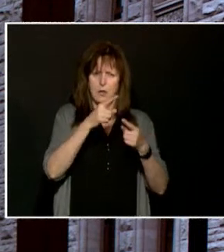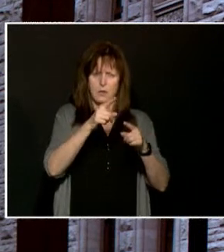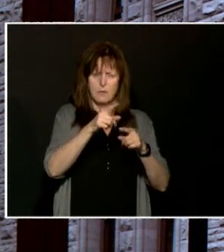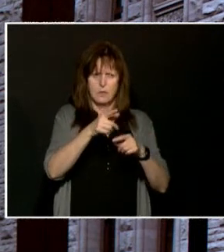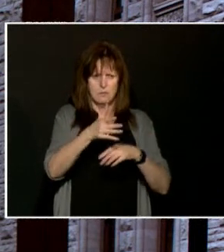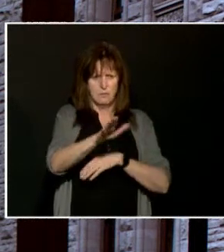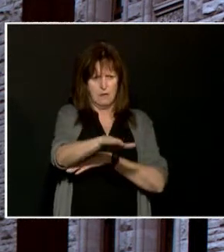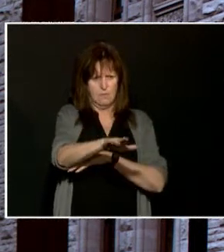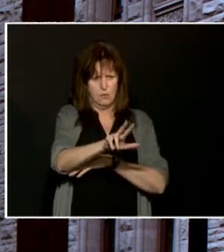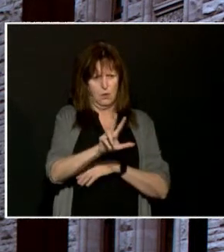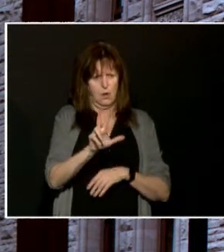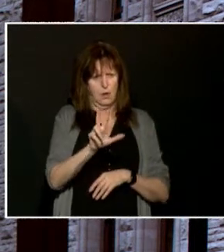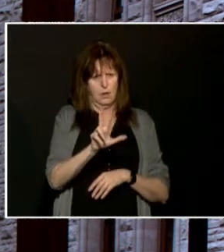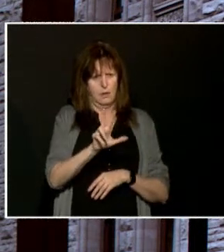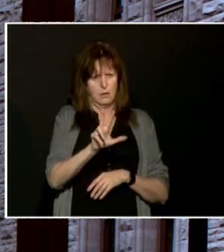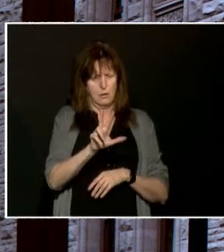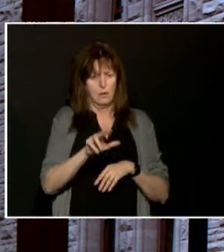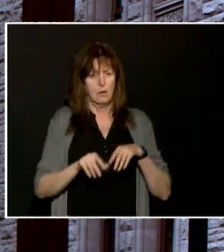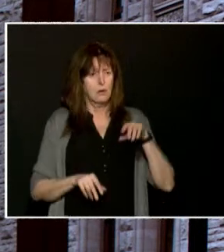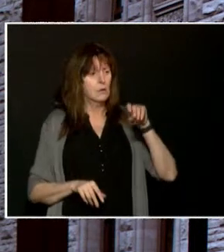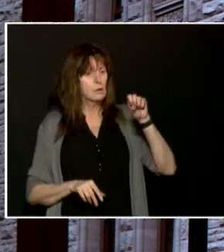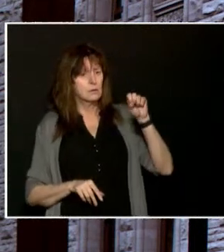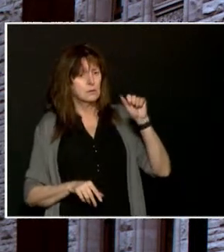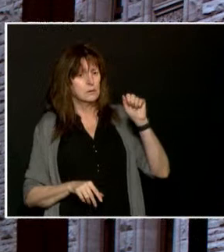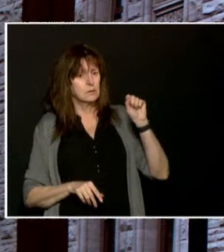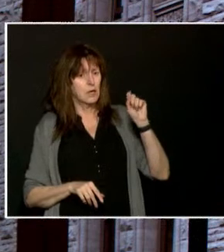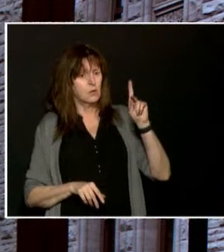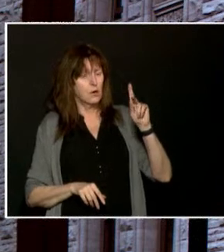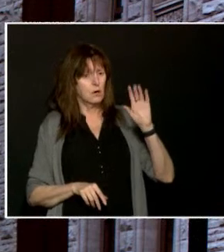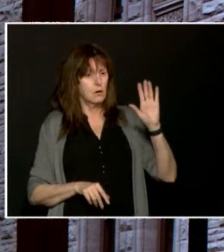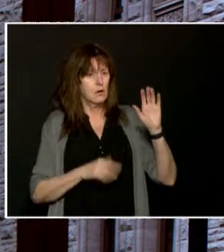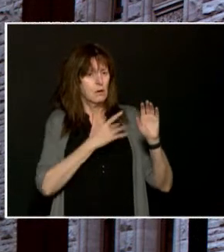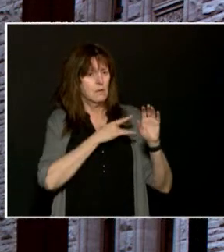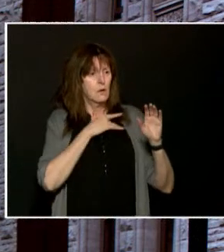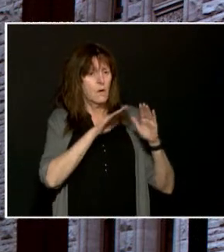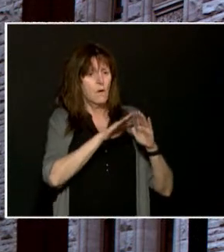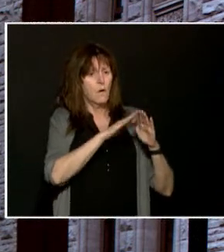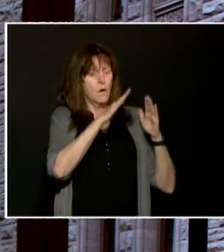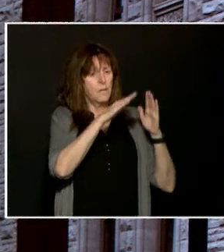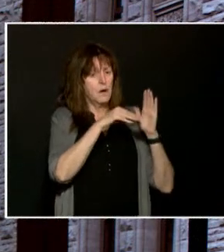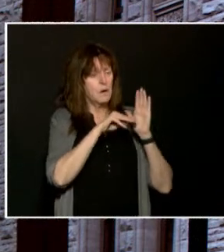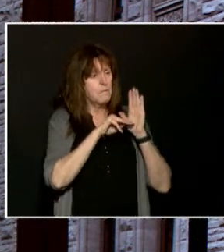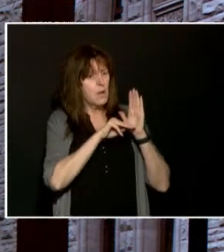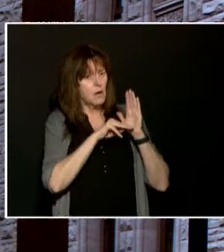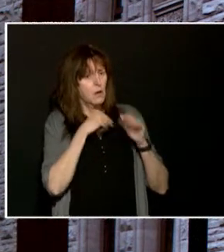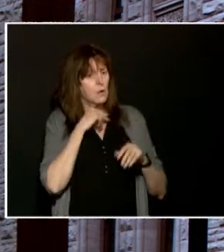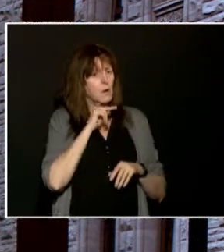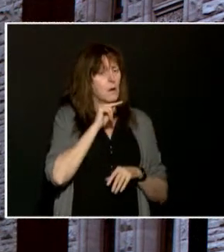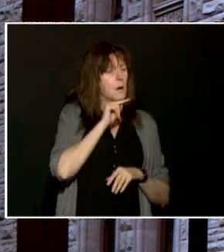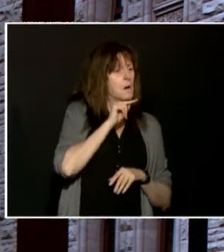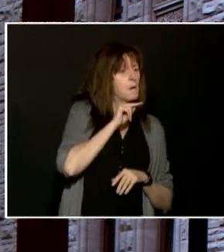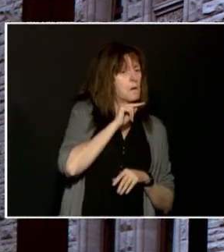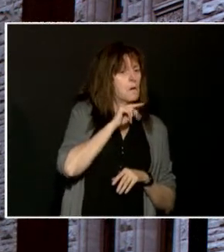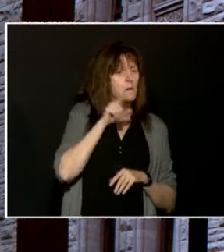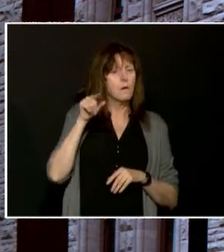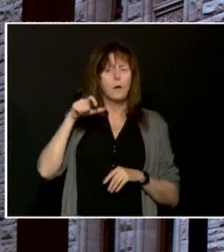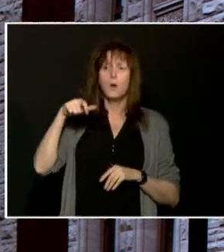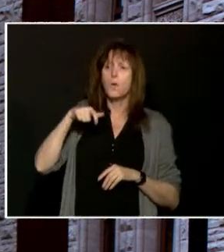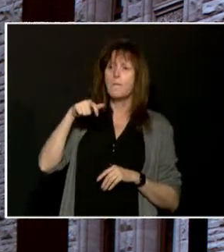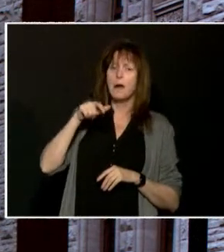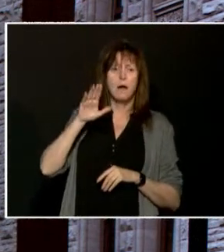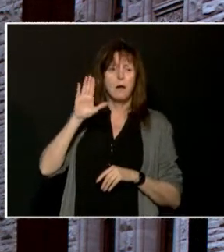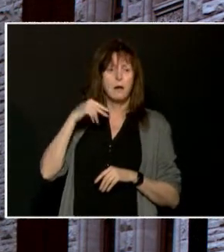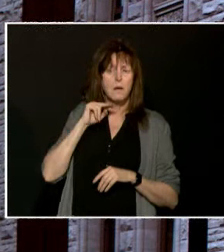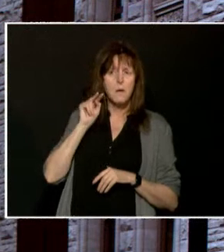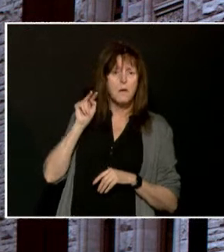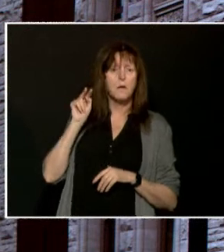Saskatchewan's opening up model. We've looked at Quebec's opening up program, and